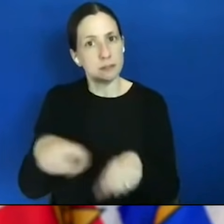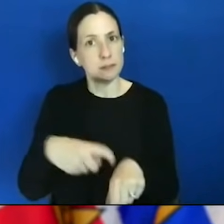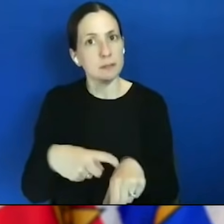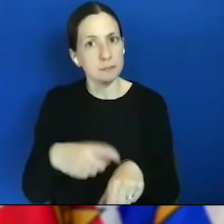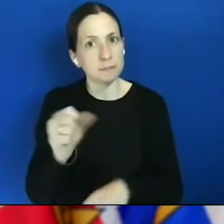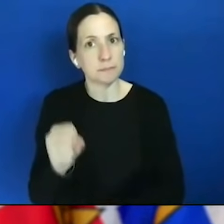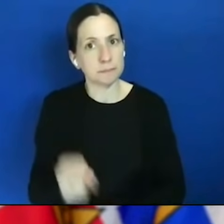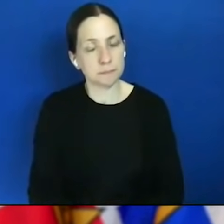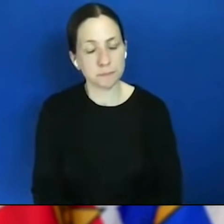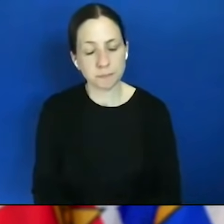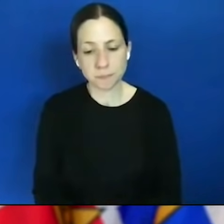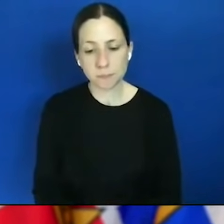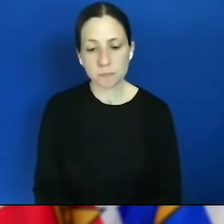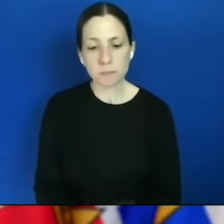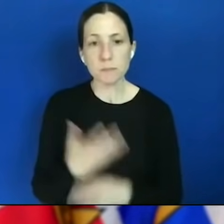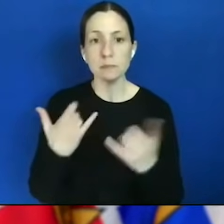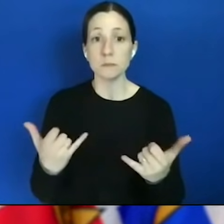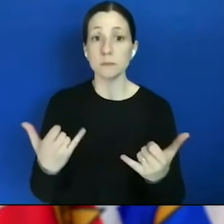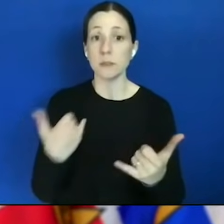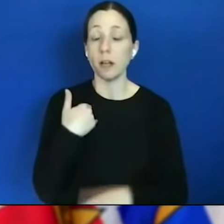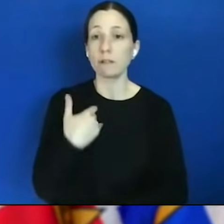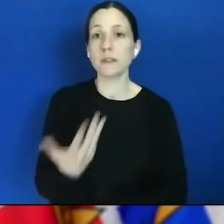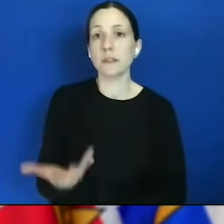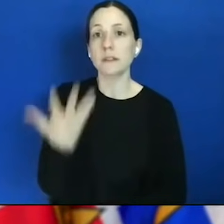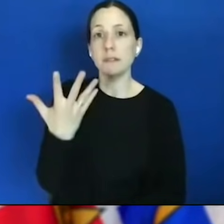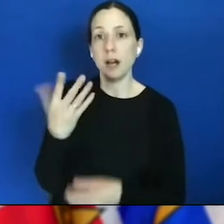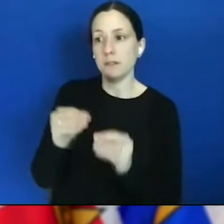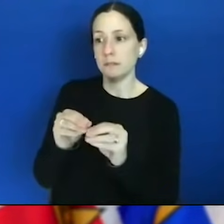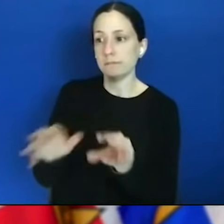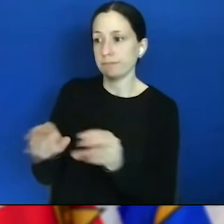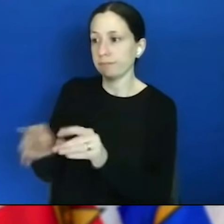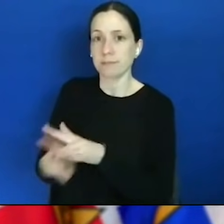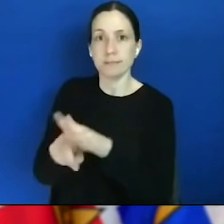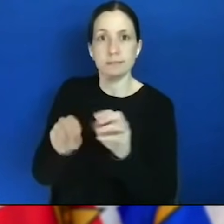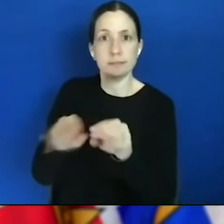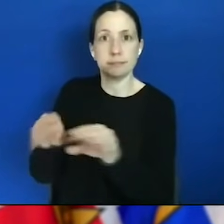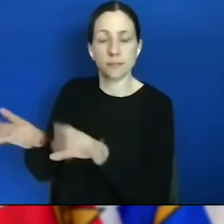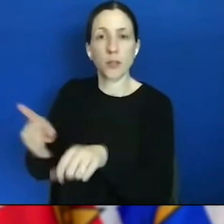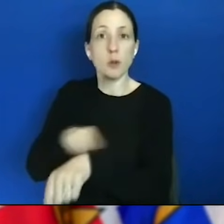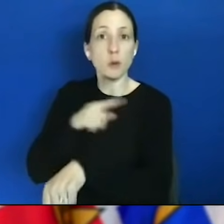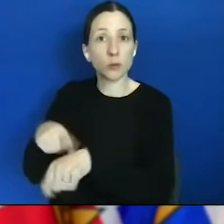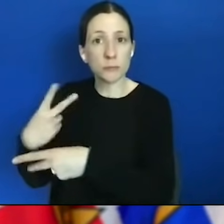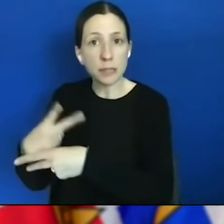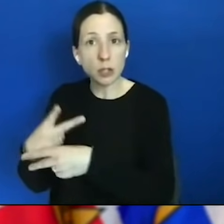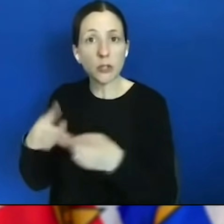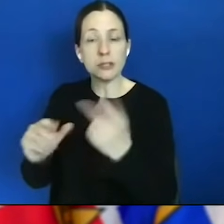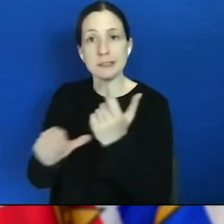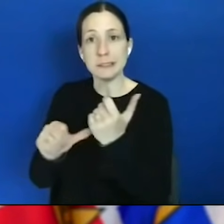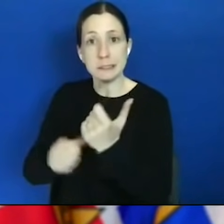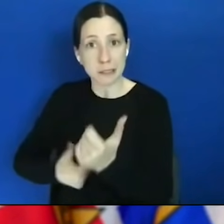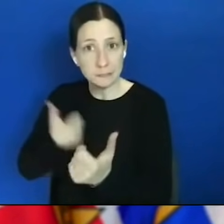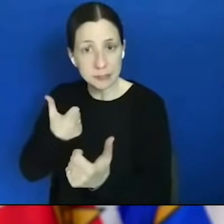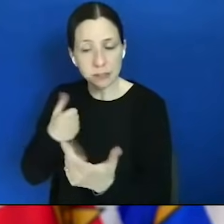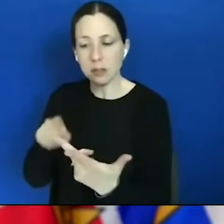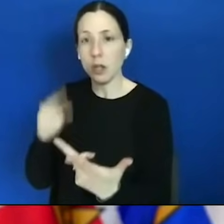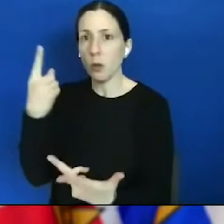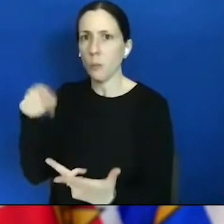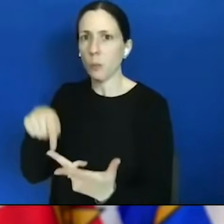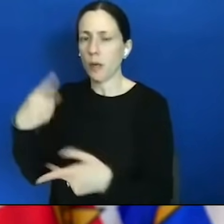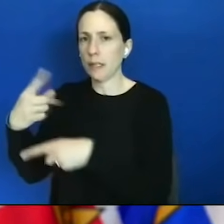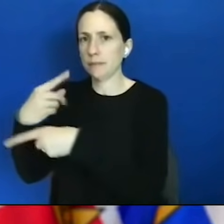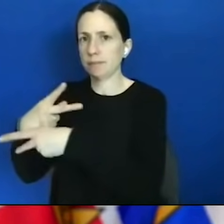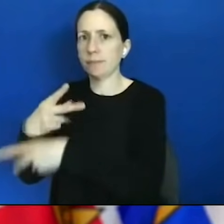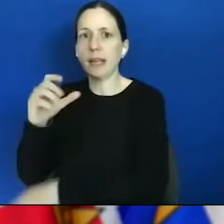time. We currently have 5 active outbreaks in long-term care and assisted living, and 1 in acute care in